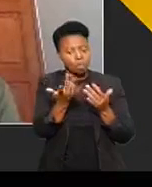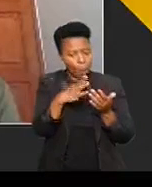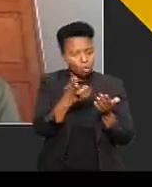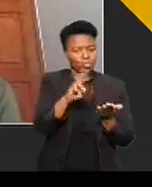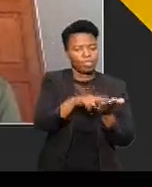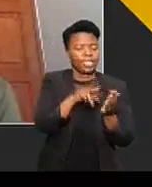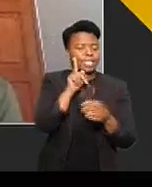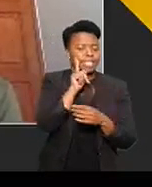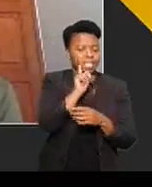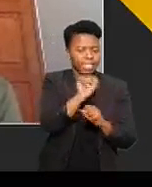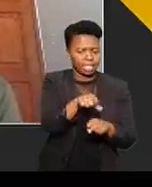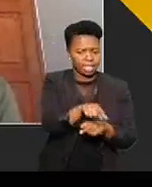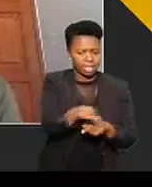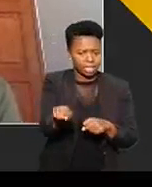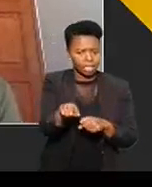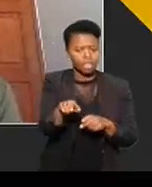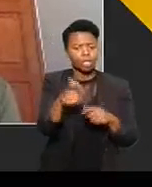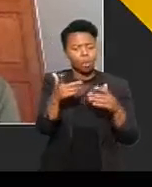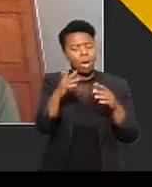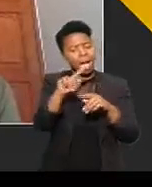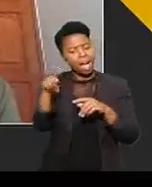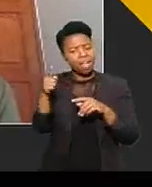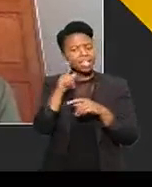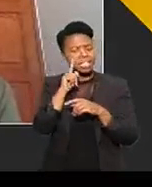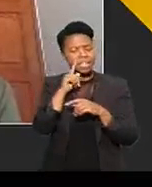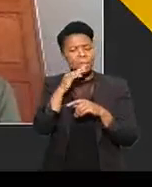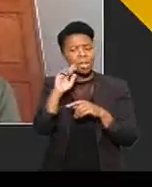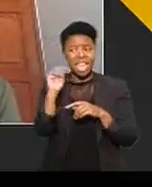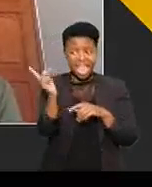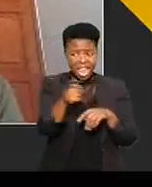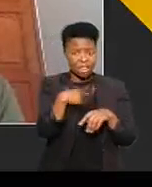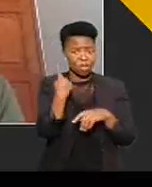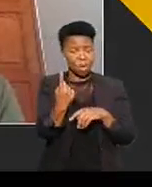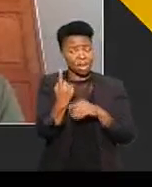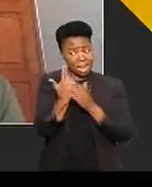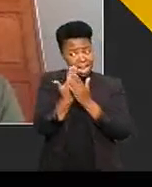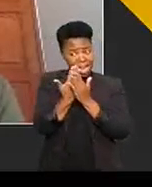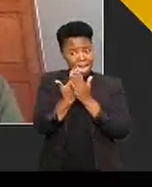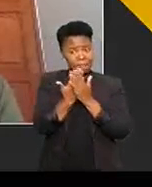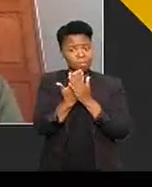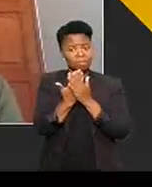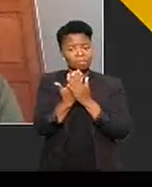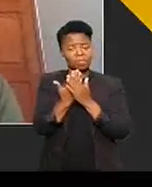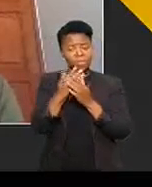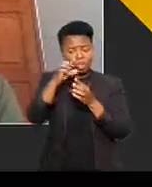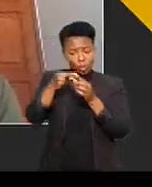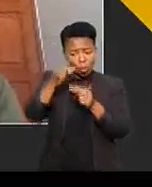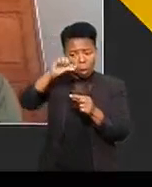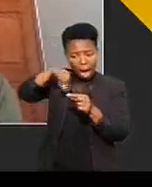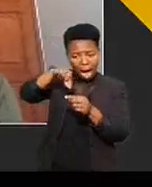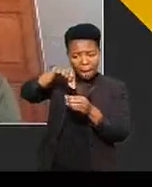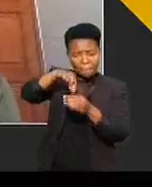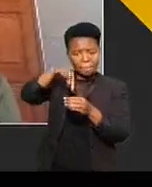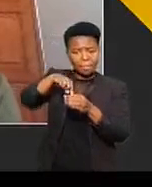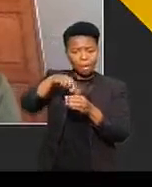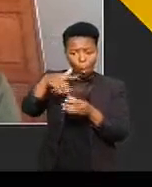these tests. Yes. So these second set of tests are that not everyone would be able to have their swab collected and their swabs